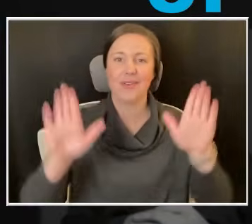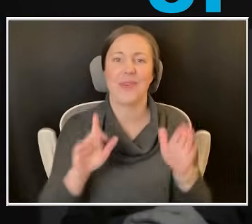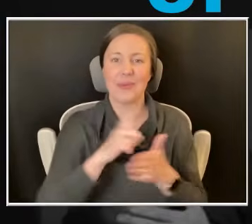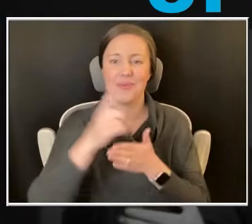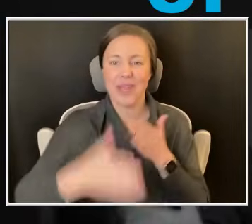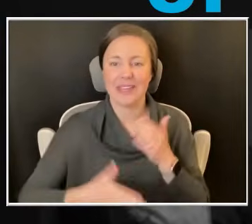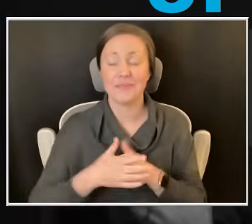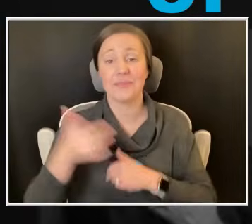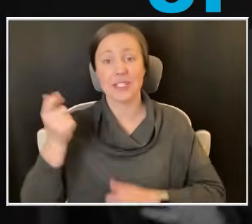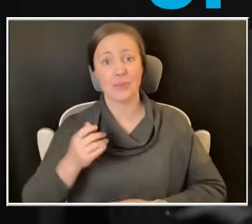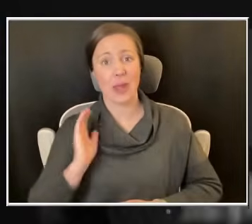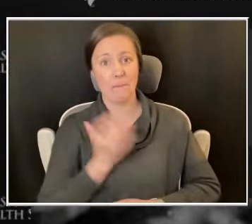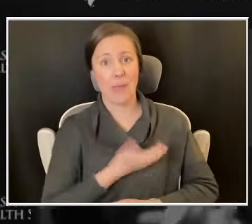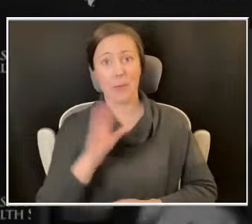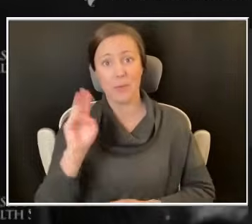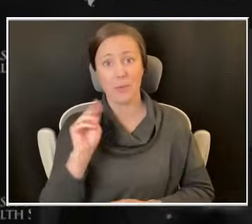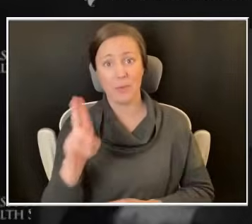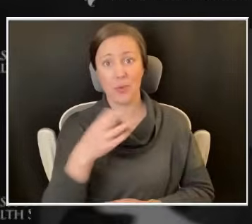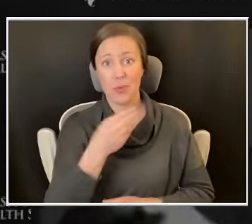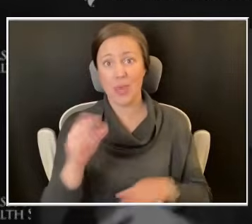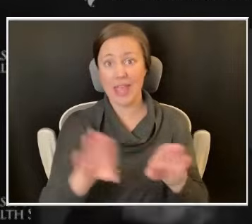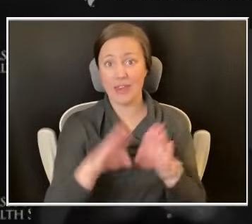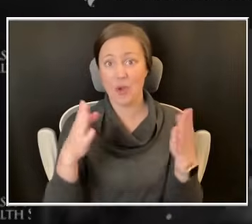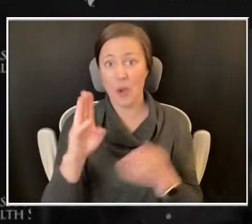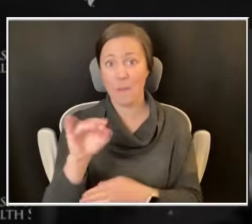Subscribe to our Morning Medical Update and Open